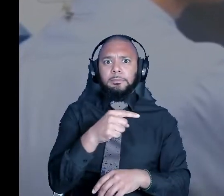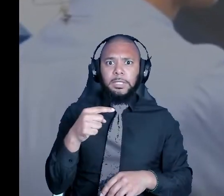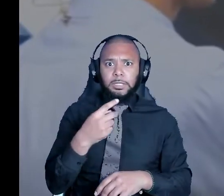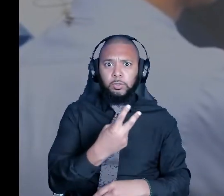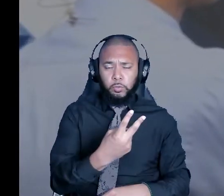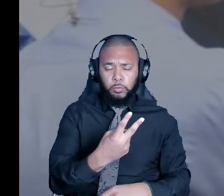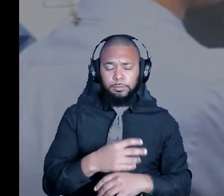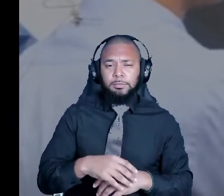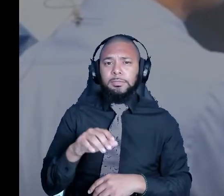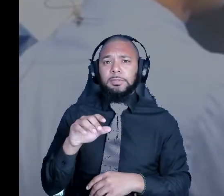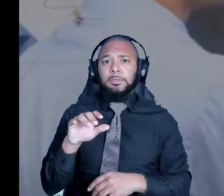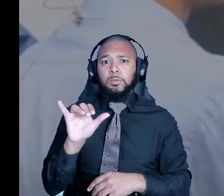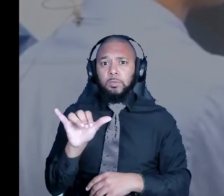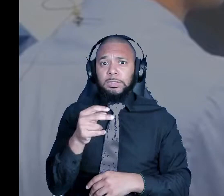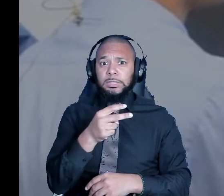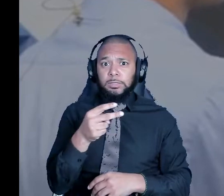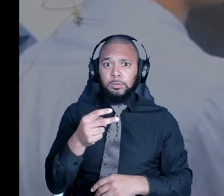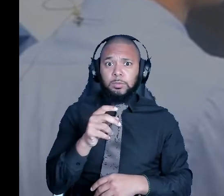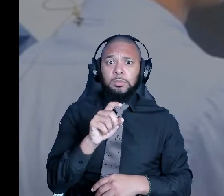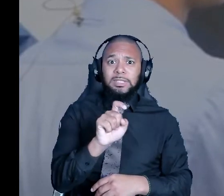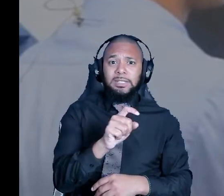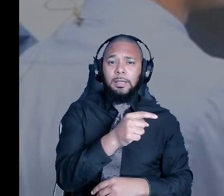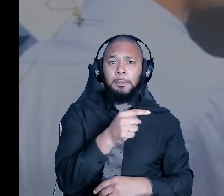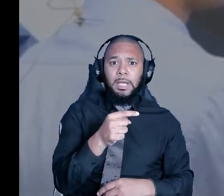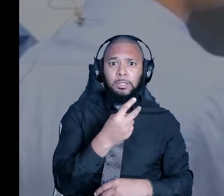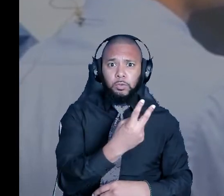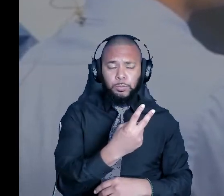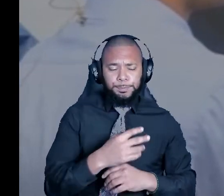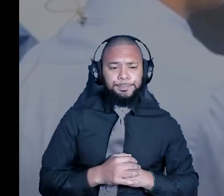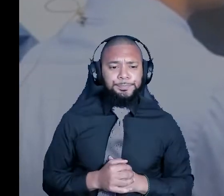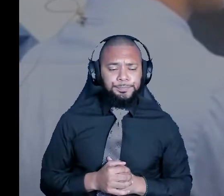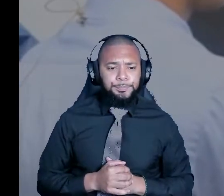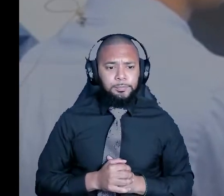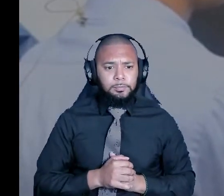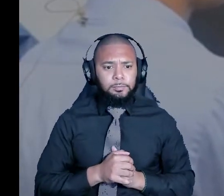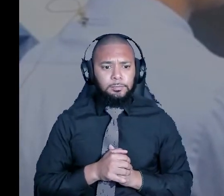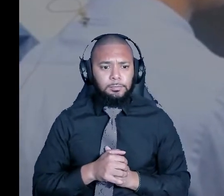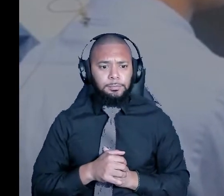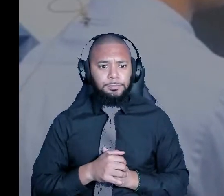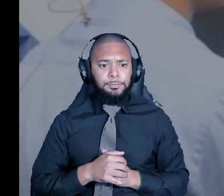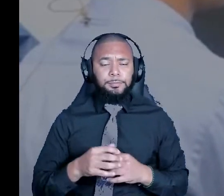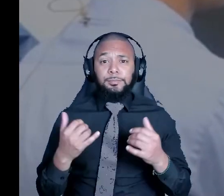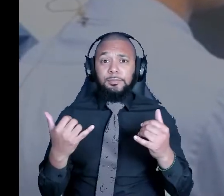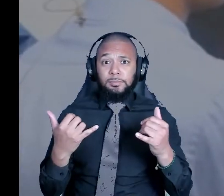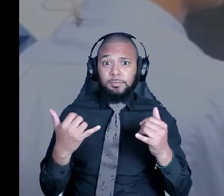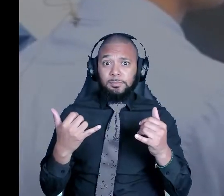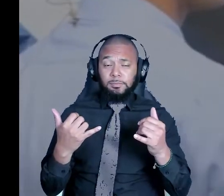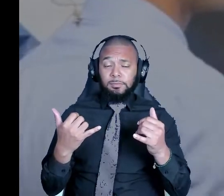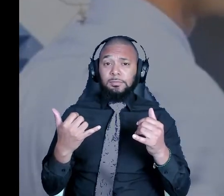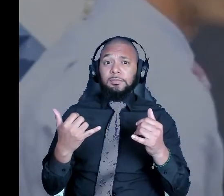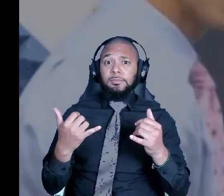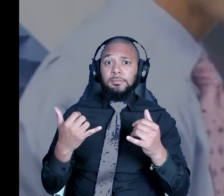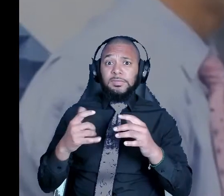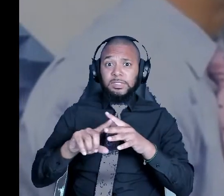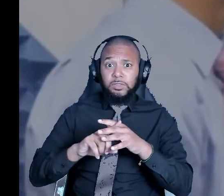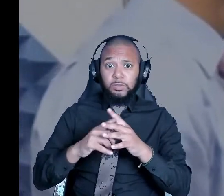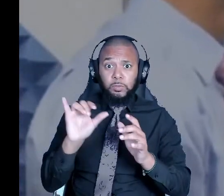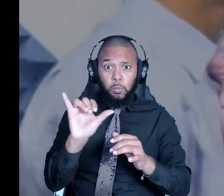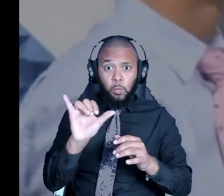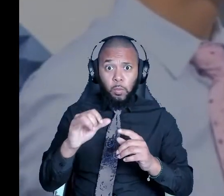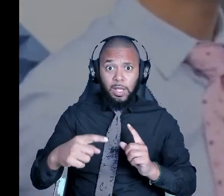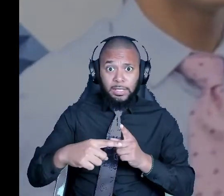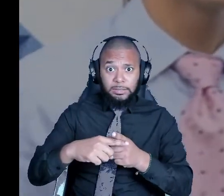So this time, the y-intercept is negative 2. The